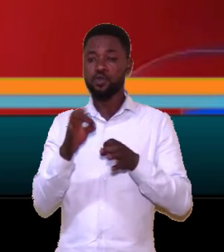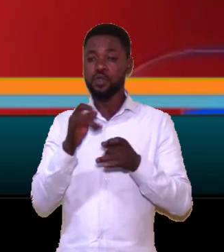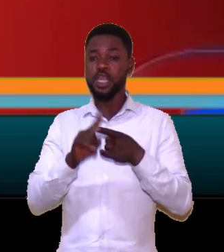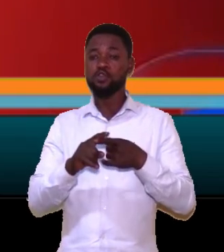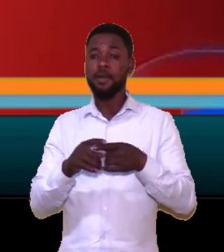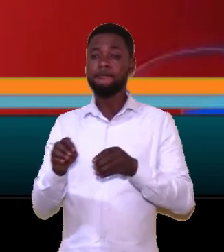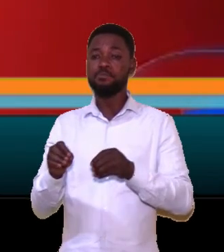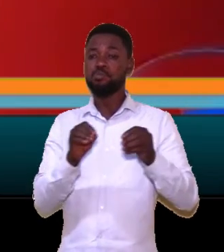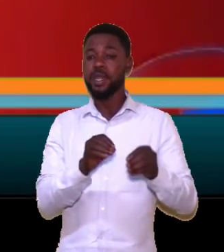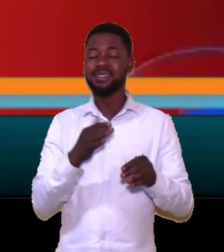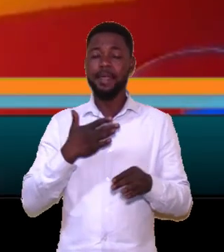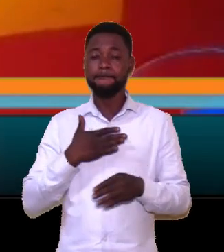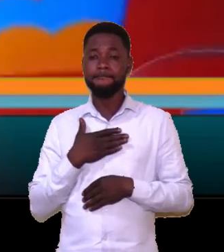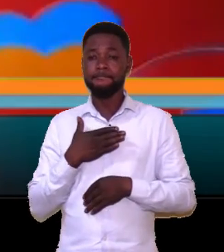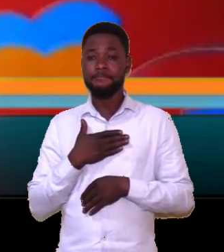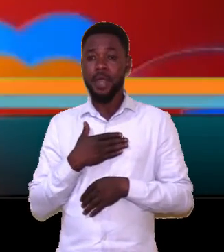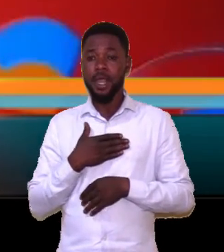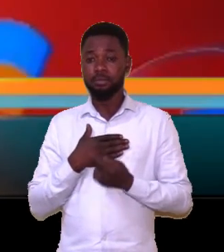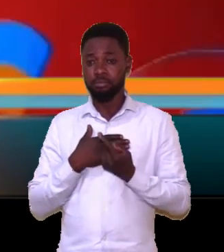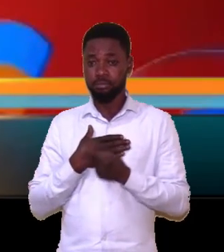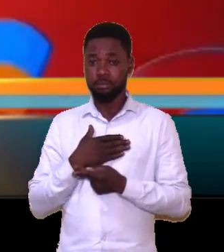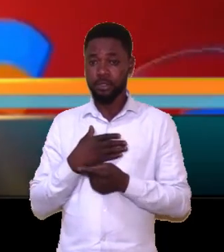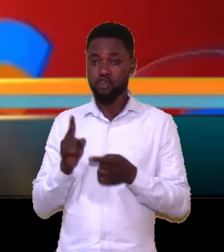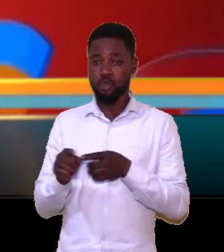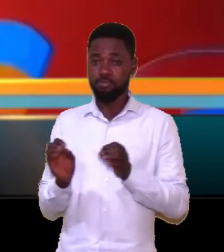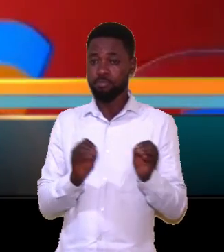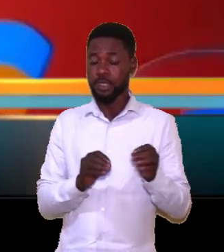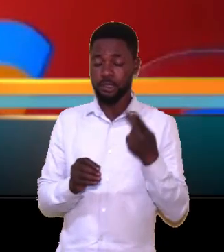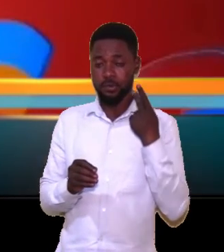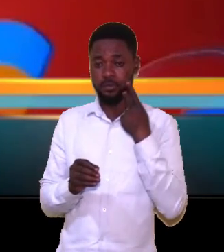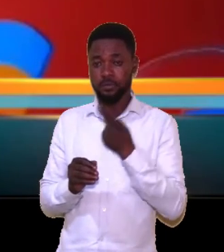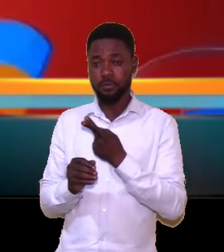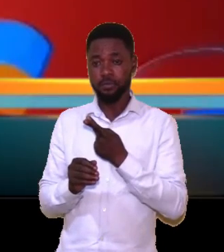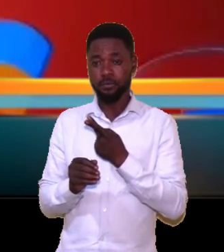I'm going to do is to place my